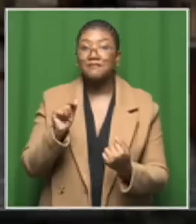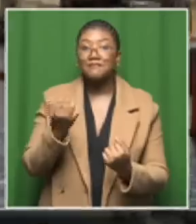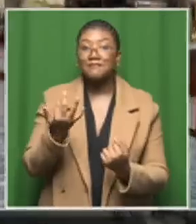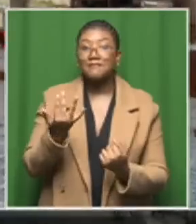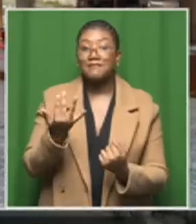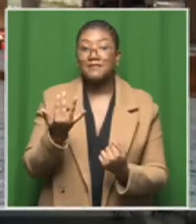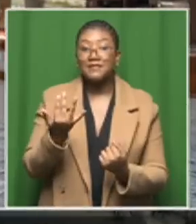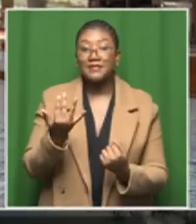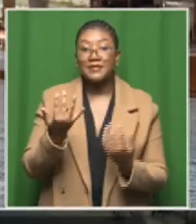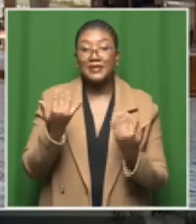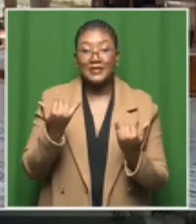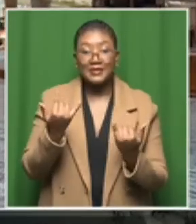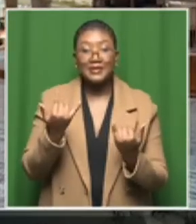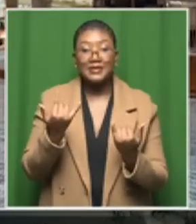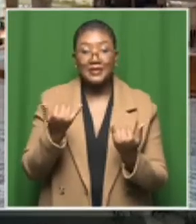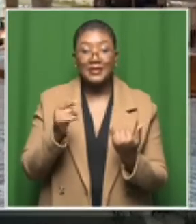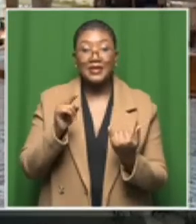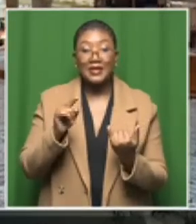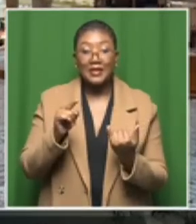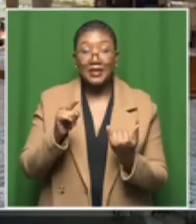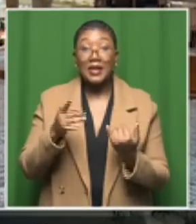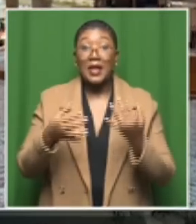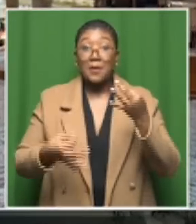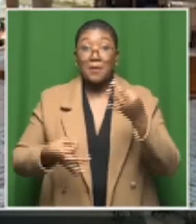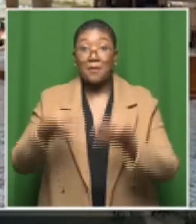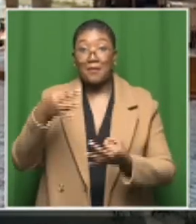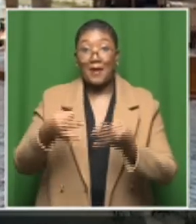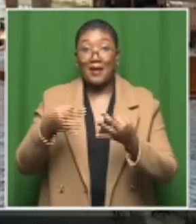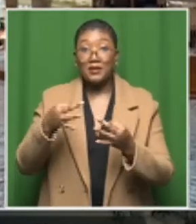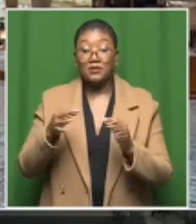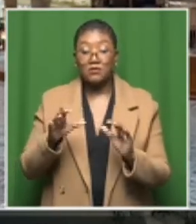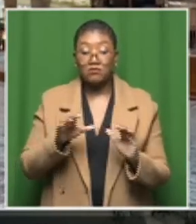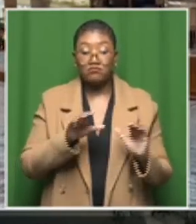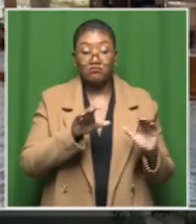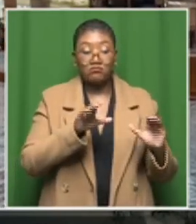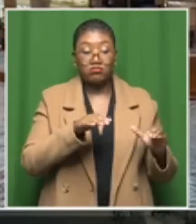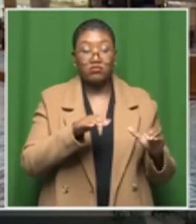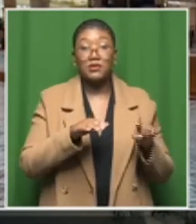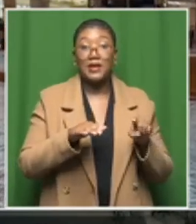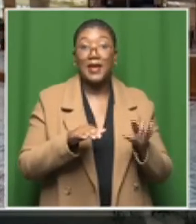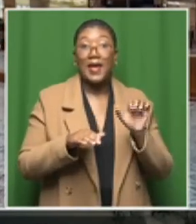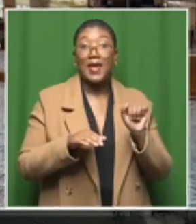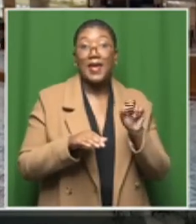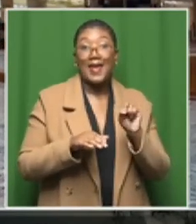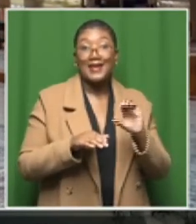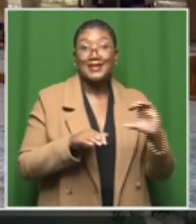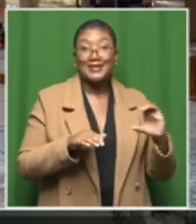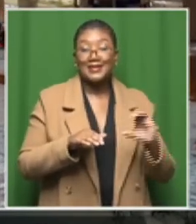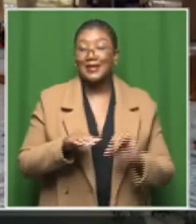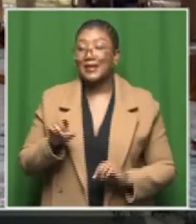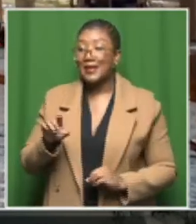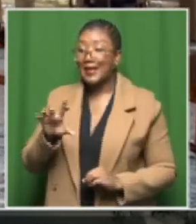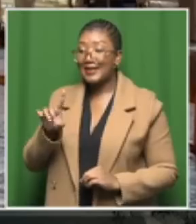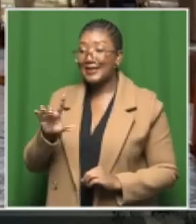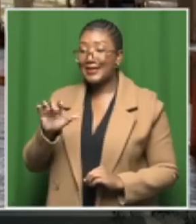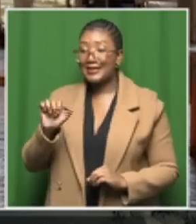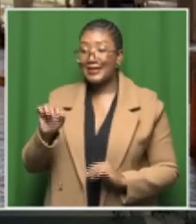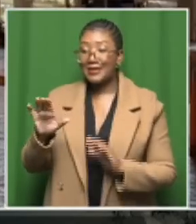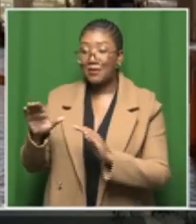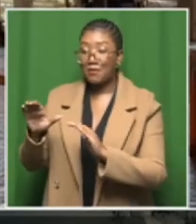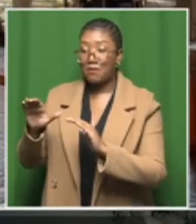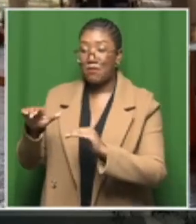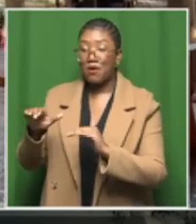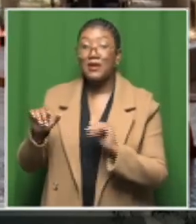of synergy between the two biggest parties in the government of national unity, that would be the ANC and the Democratic Alliance. There have been a